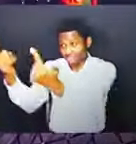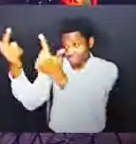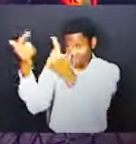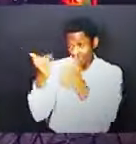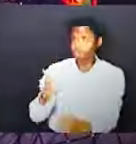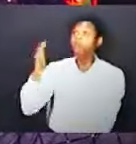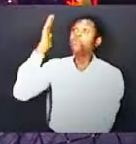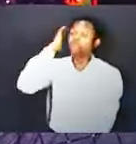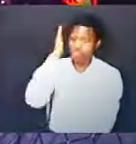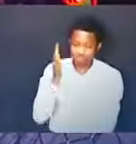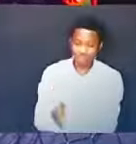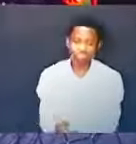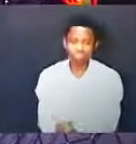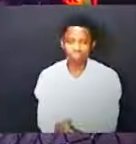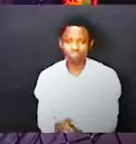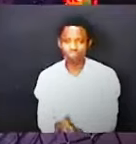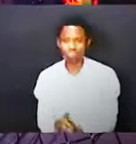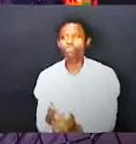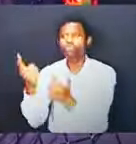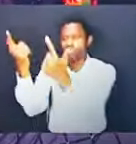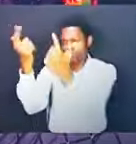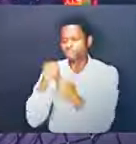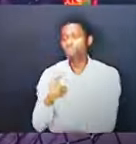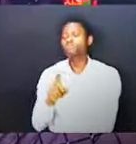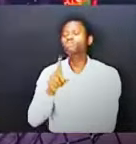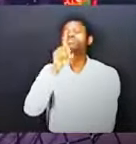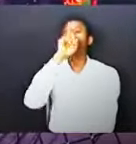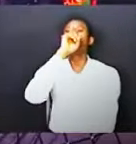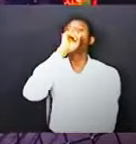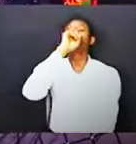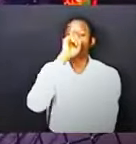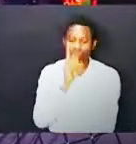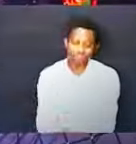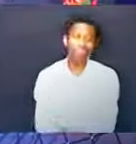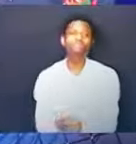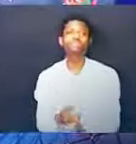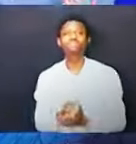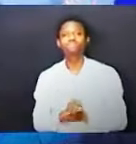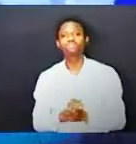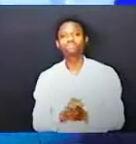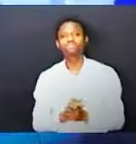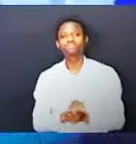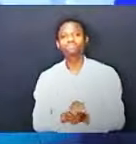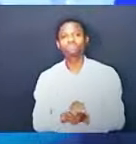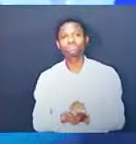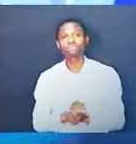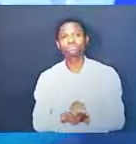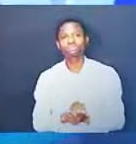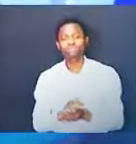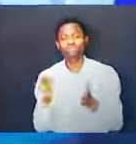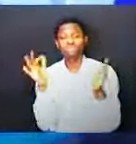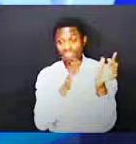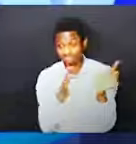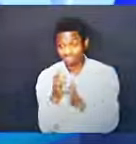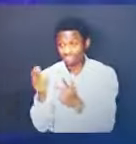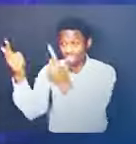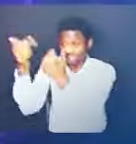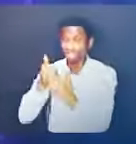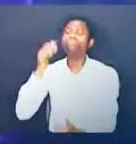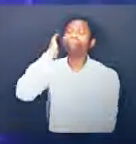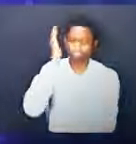Jesus, Obeba. Obeba, Ampa. Jesus will come back.